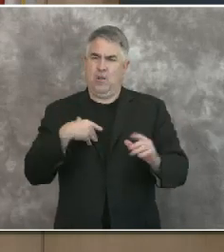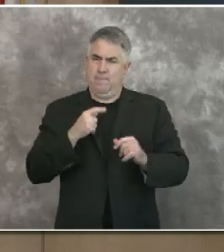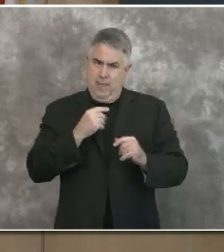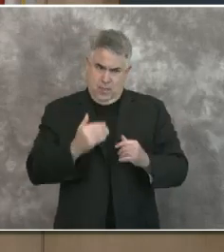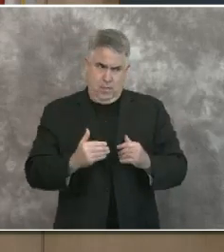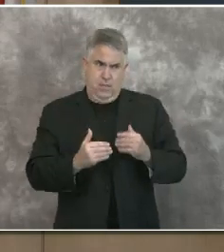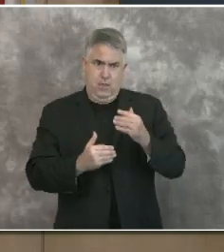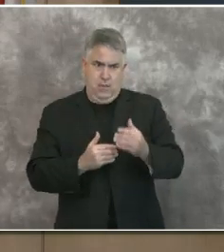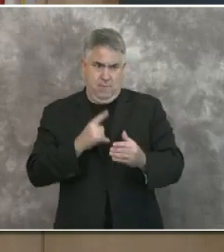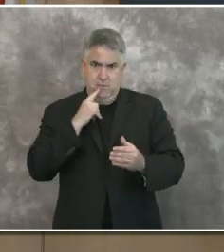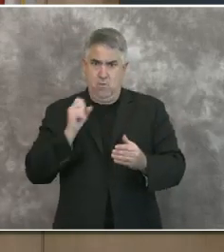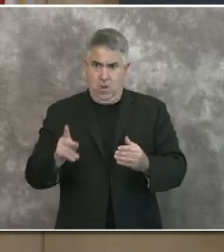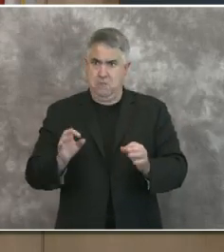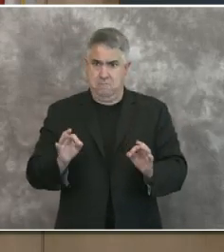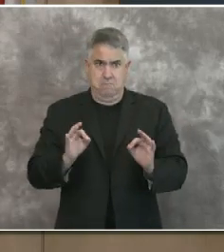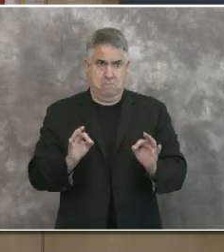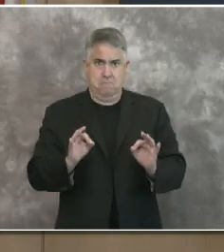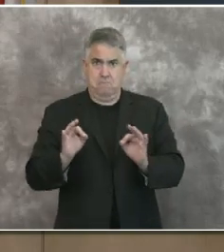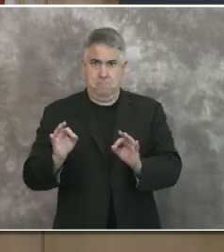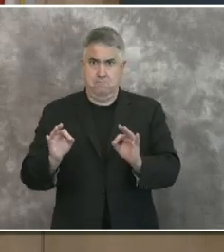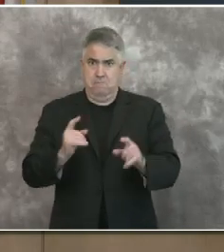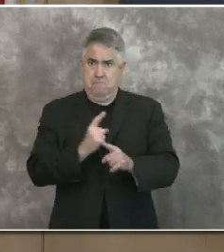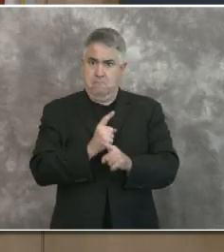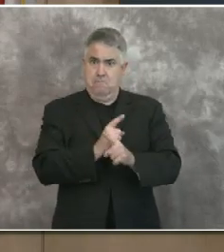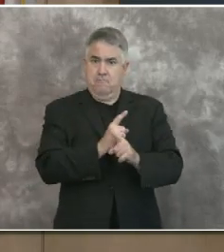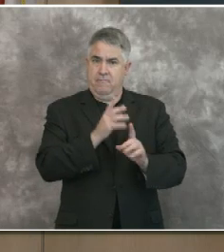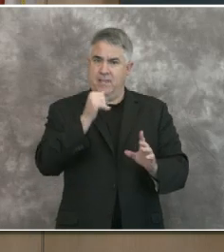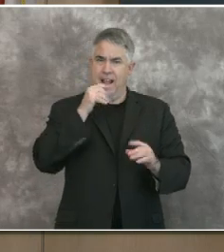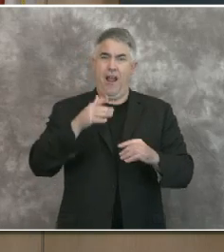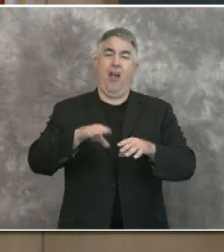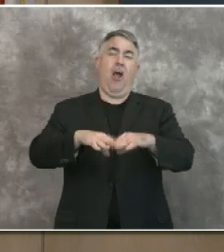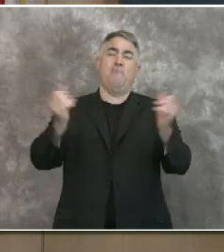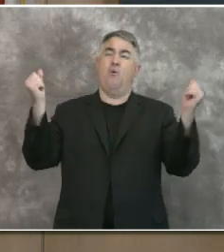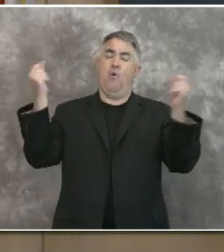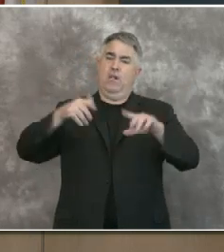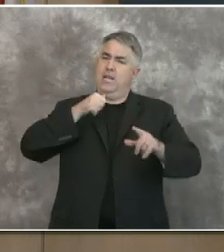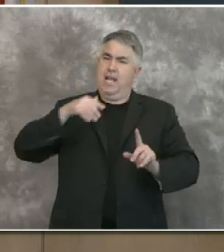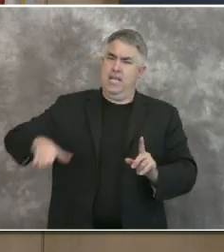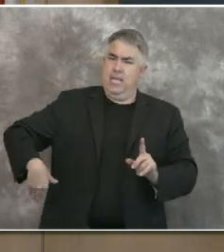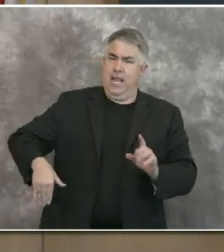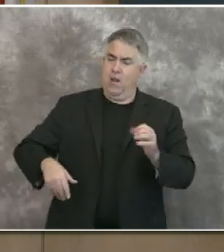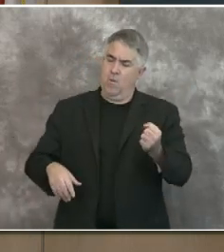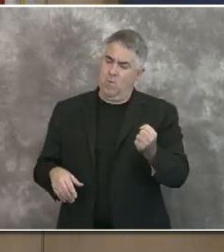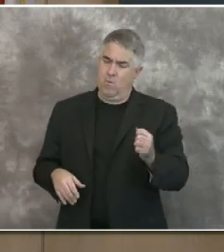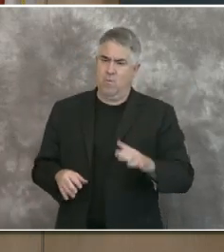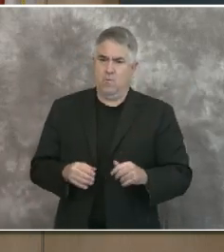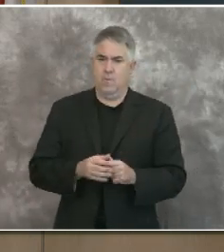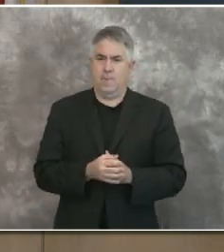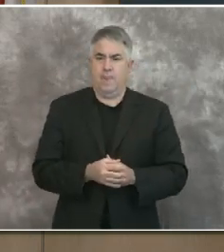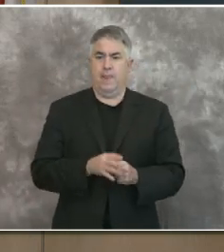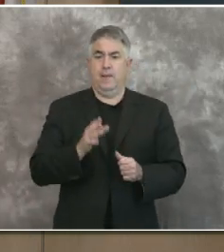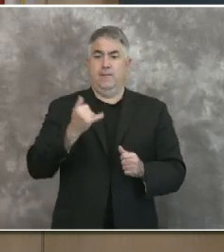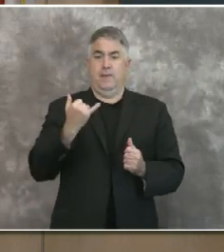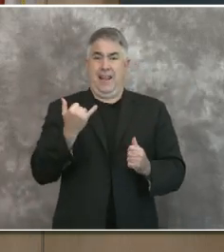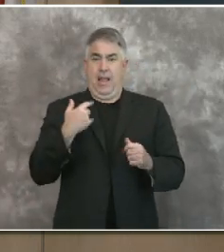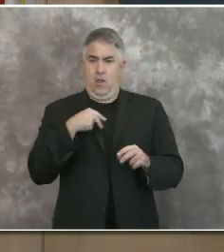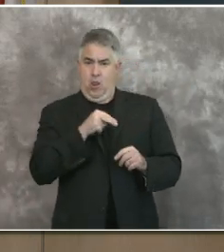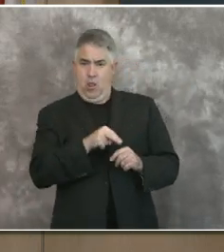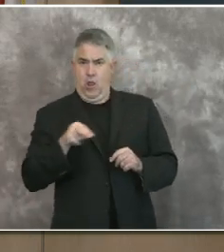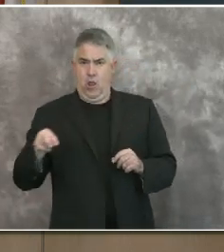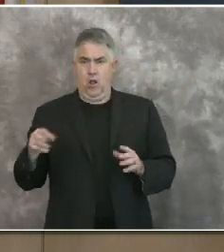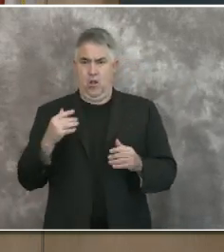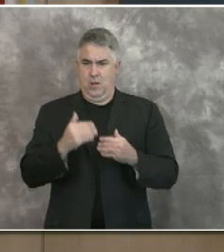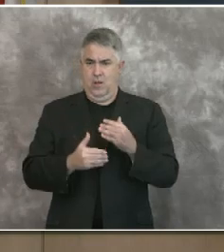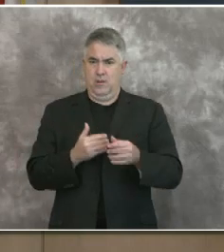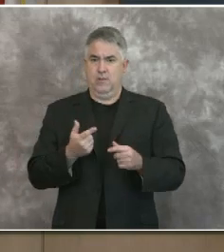is we are not there yet. We have just 12 hours away from getting the green light to move into Stage 2. Most of those